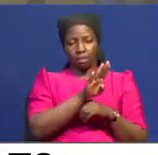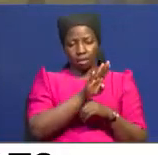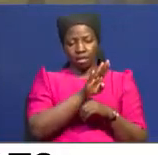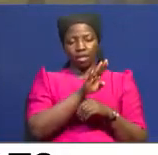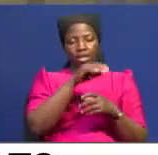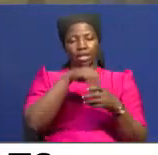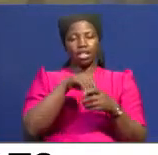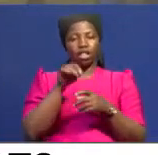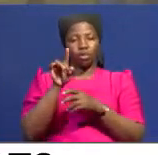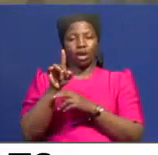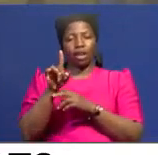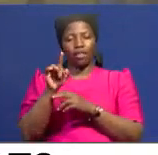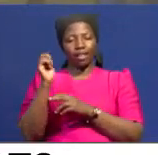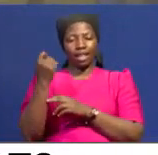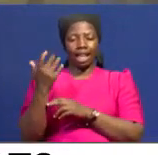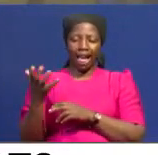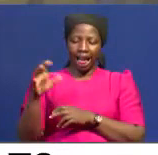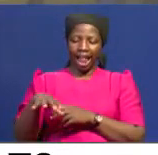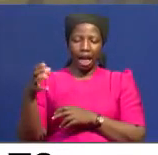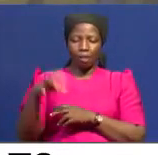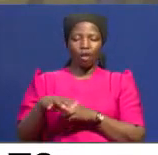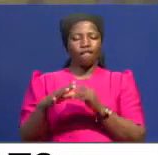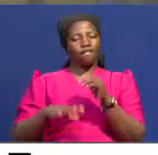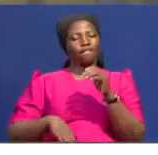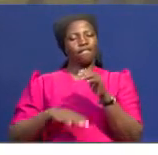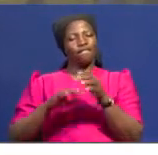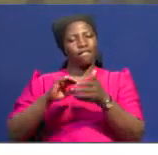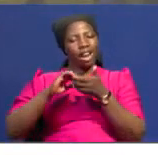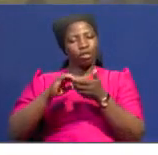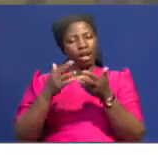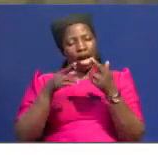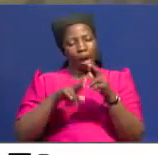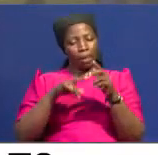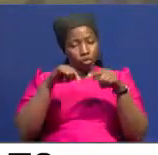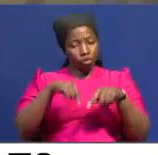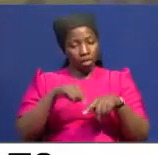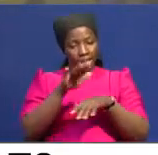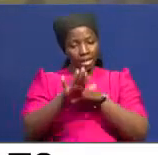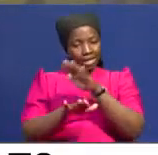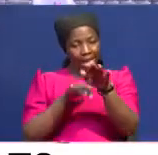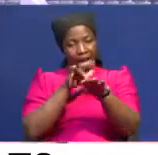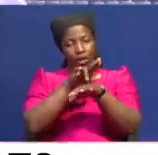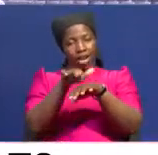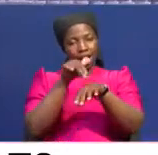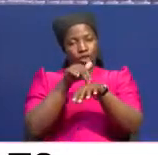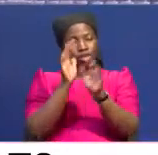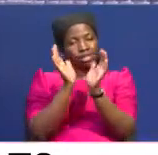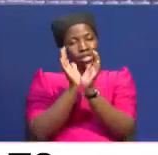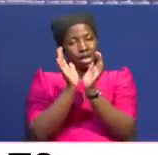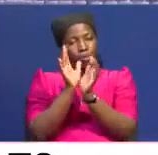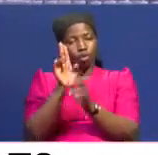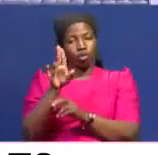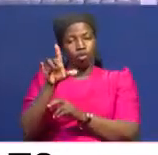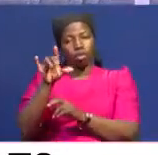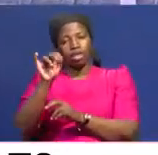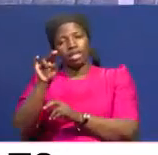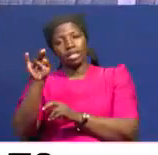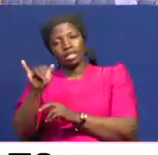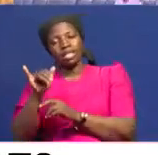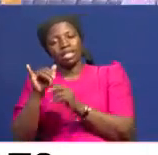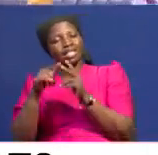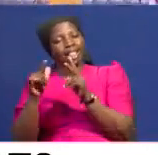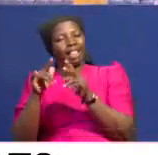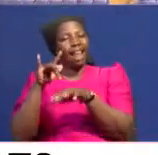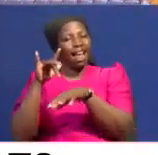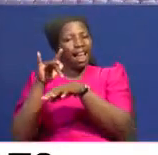Handball Federation League matches played today at the Nyayo National Stadium. Ulinzi Sharks started the game strongly and took